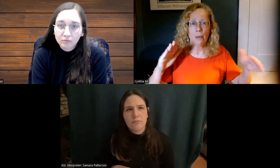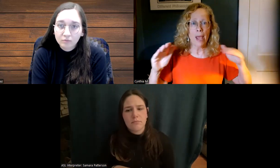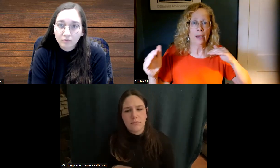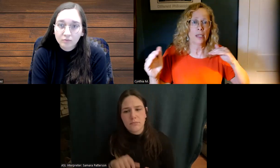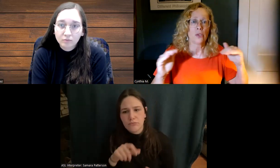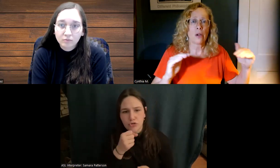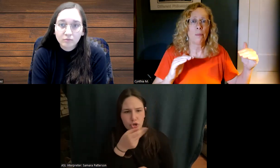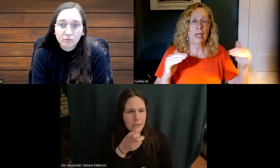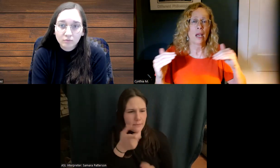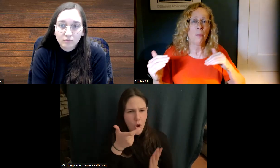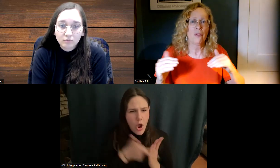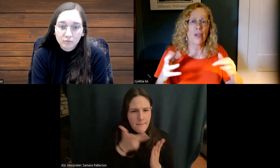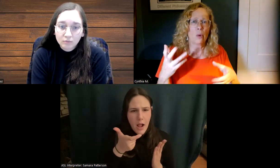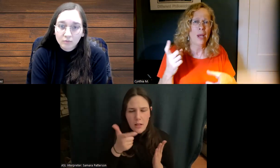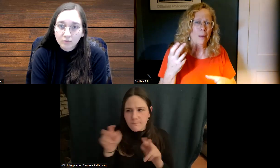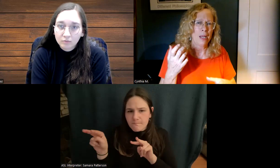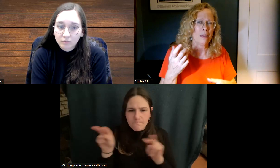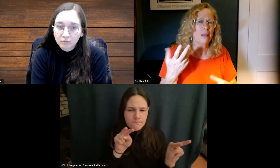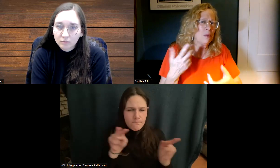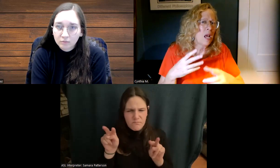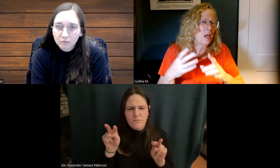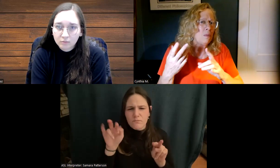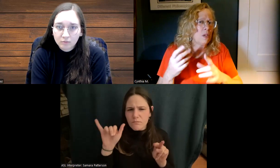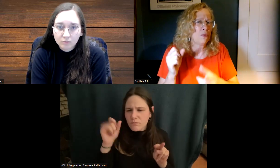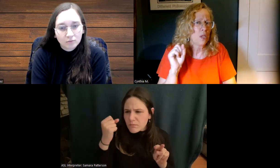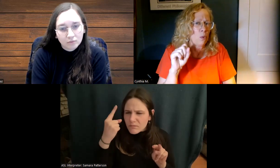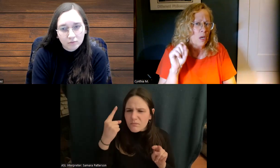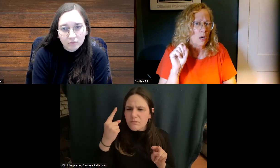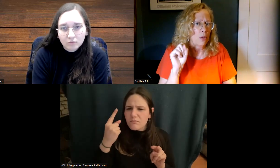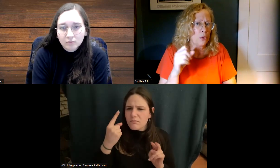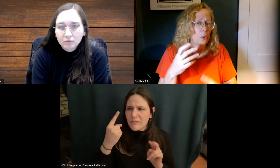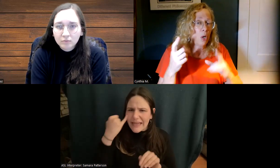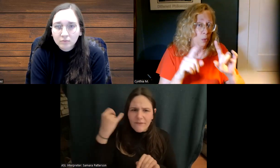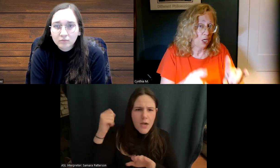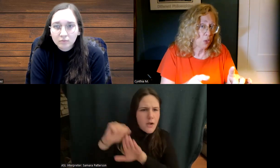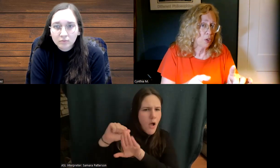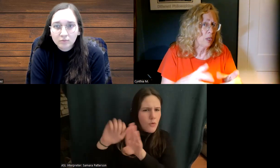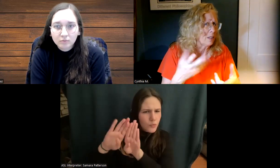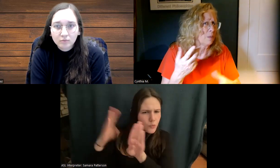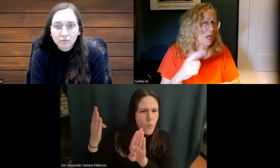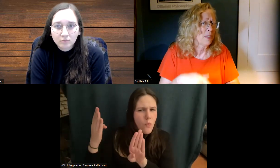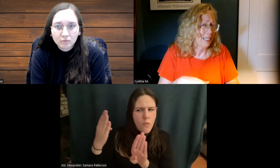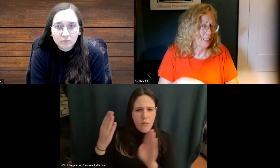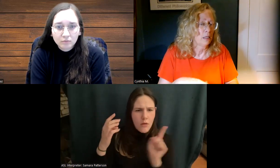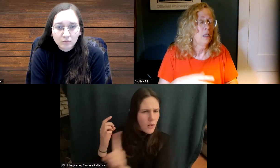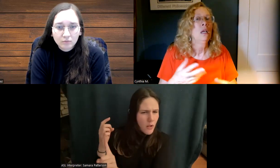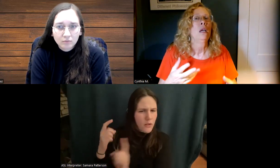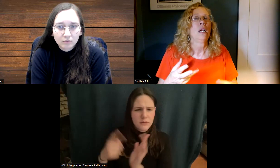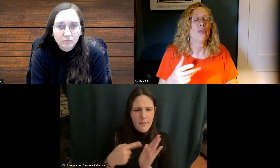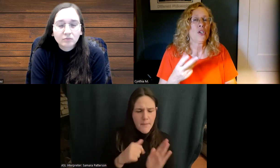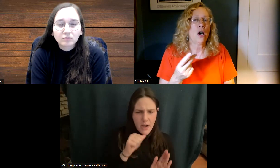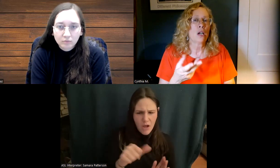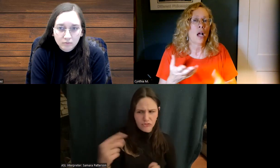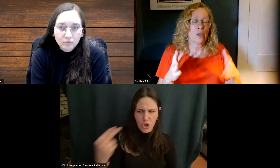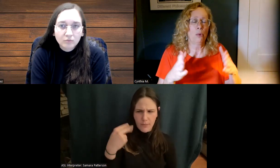she automatically started picking up on the fact, wait a minute, sometimes if someone knocked on the door, I would go to it, and sometimes I didn't.